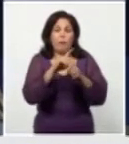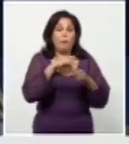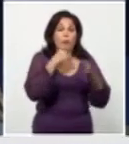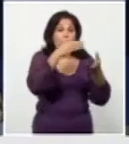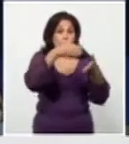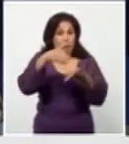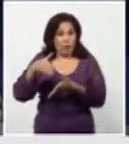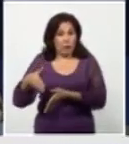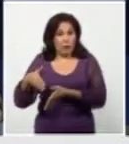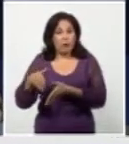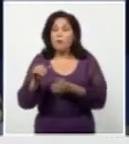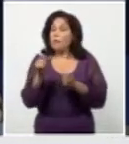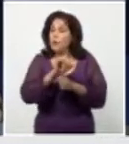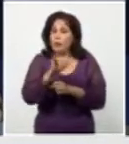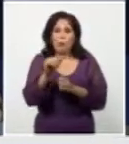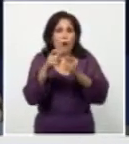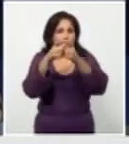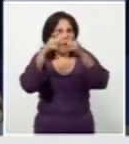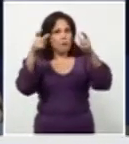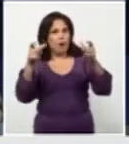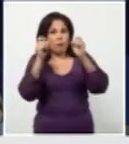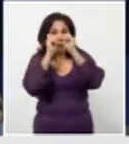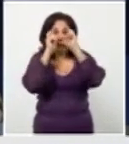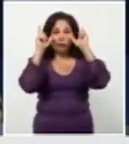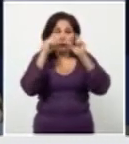3,617 people died as a result of the disease,